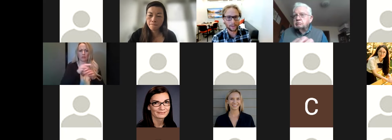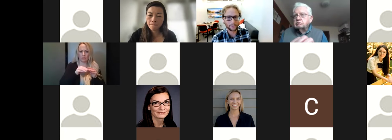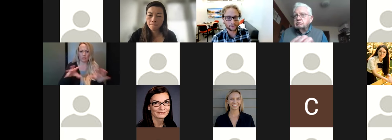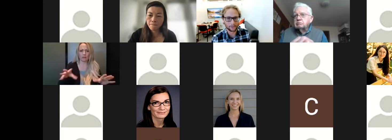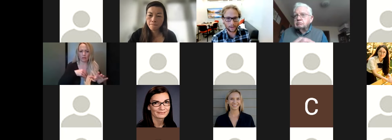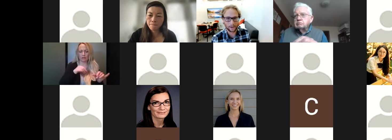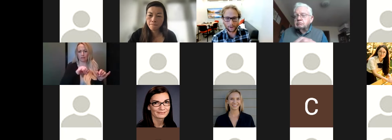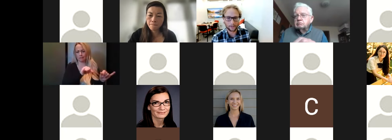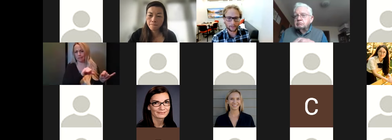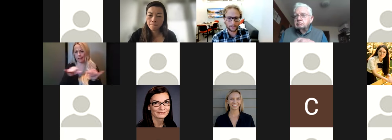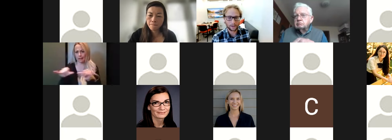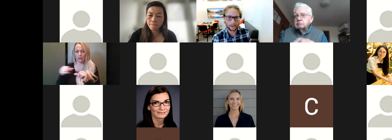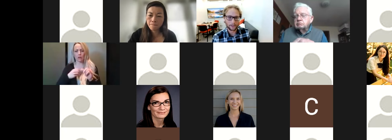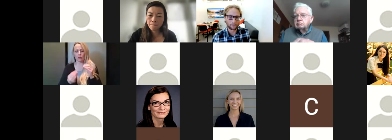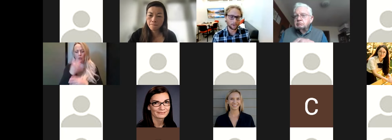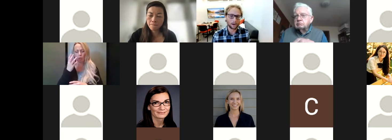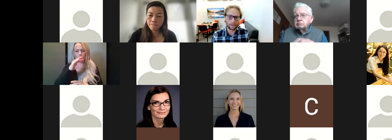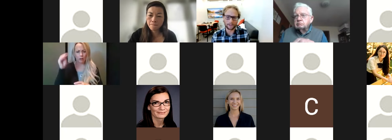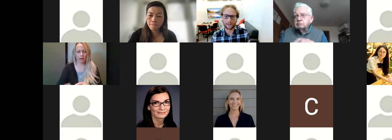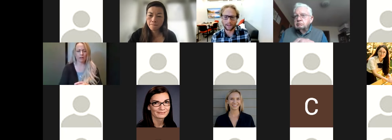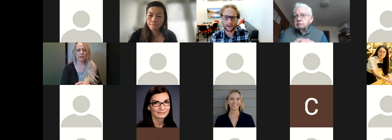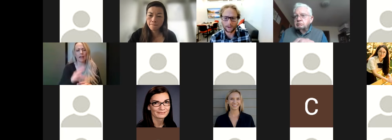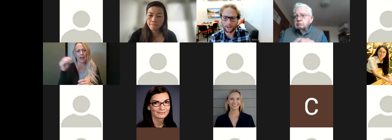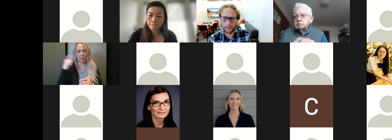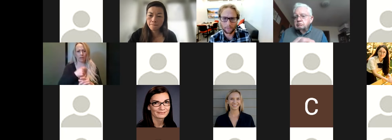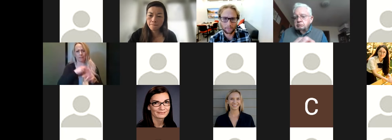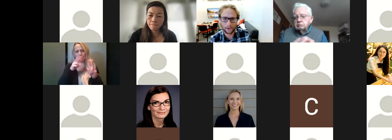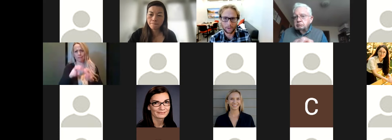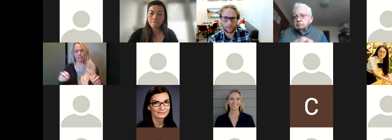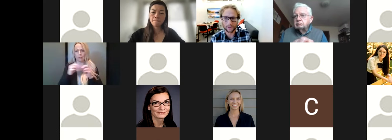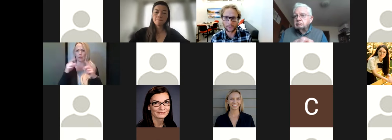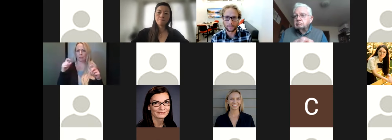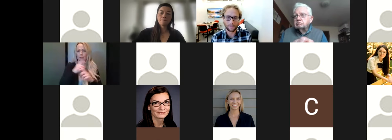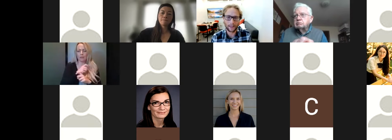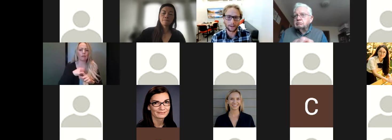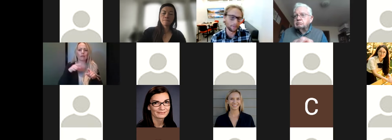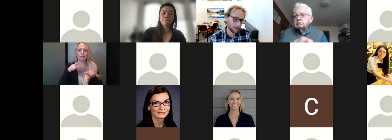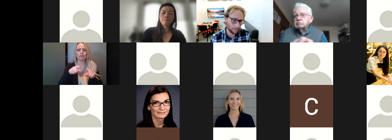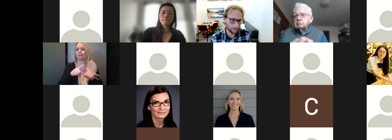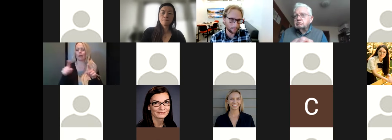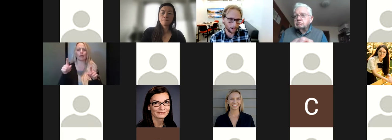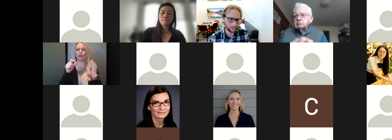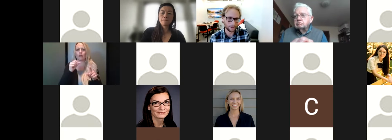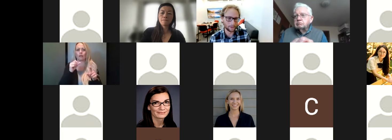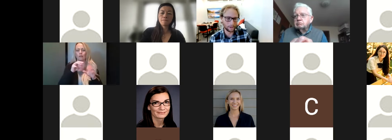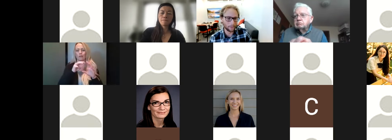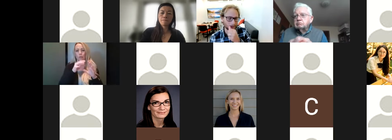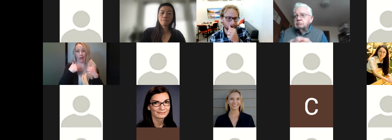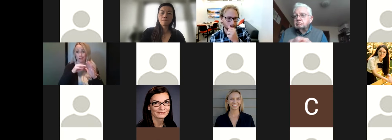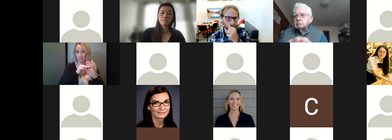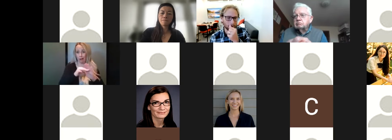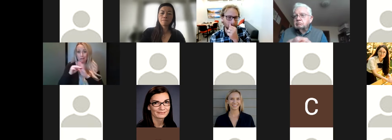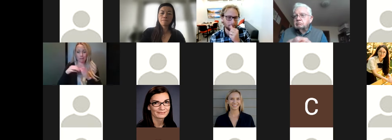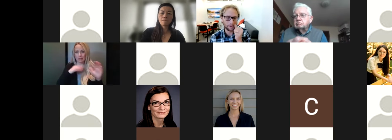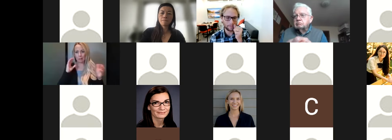to the individual's data. We've also looked at, you know, more complex nonlinearities, but there really wasn't, and did model comparisons, there really wasn't